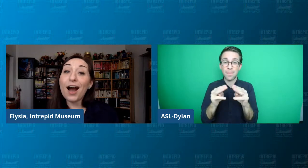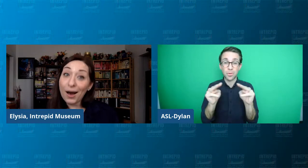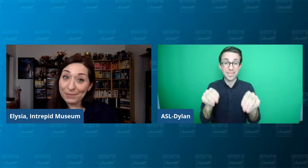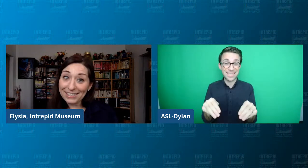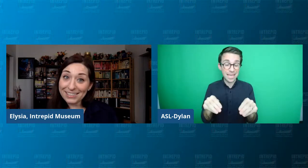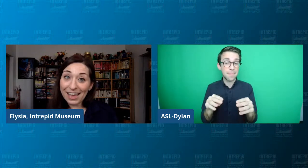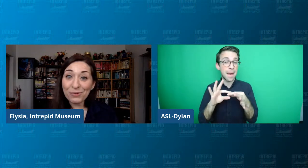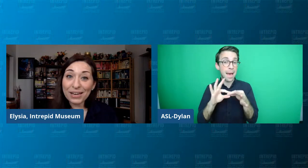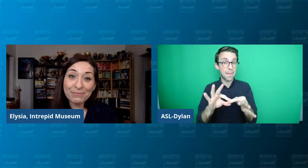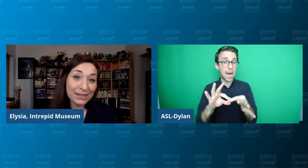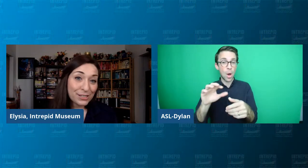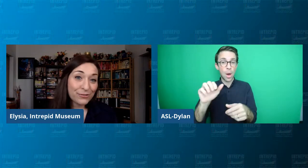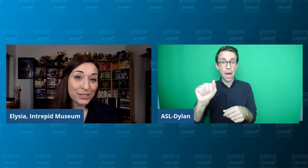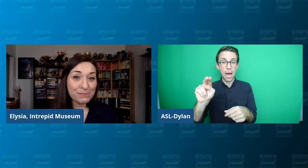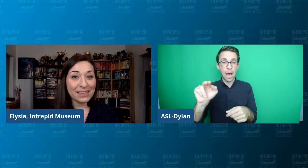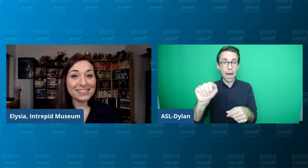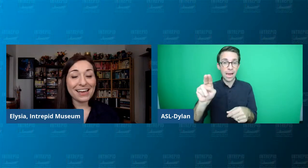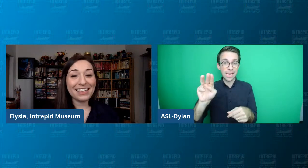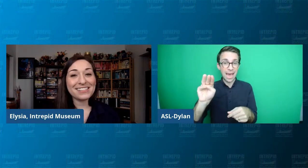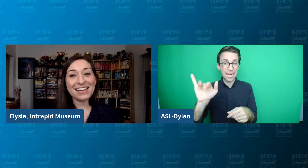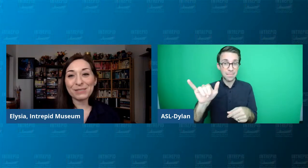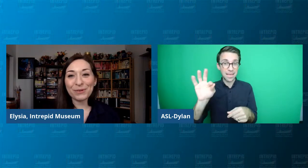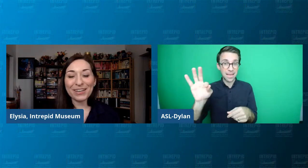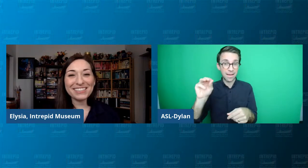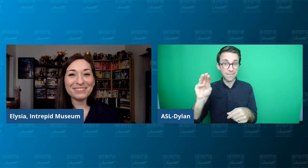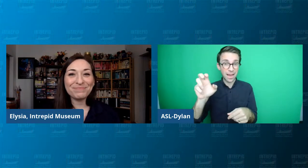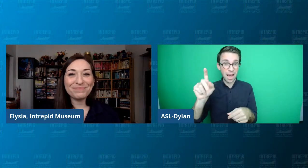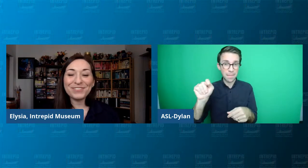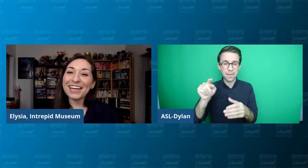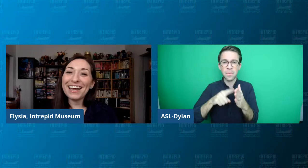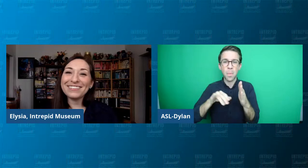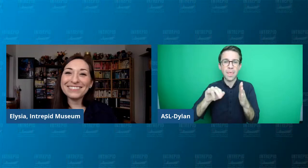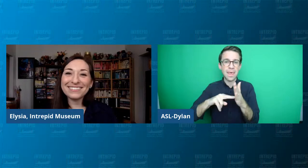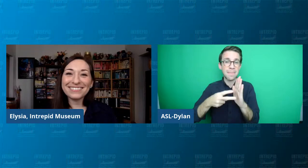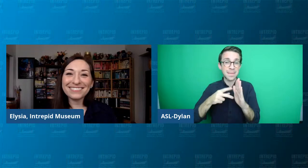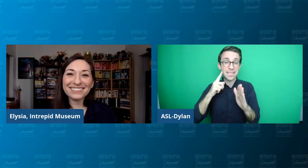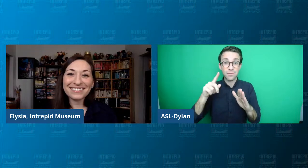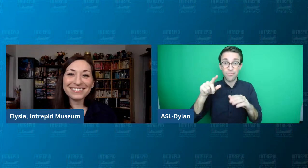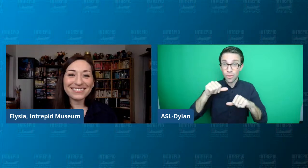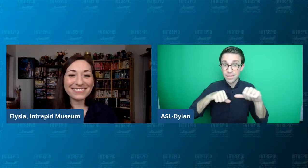of a comet and what it means for space science and exploration. Check it out.